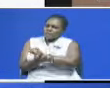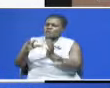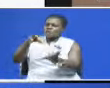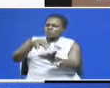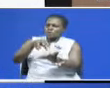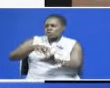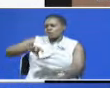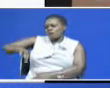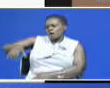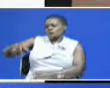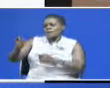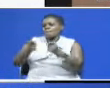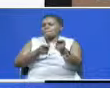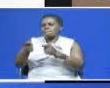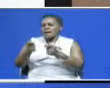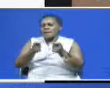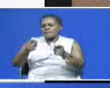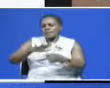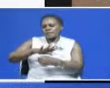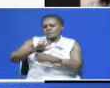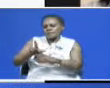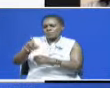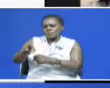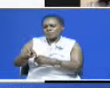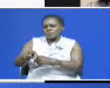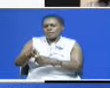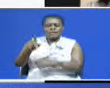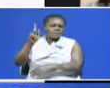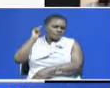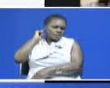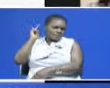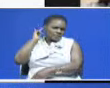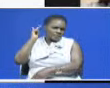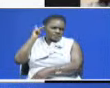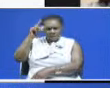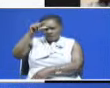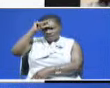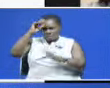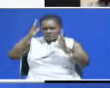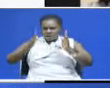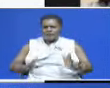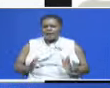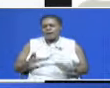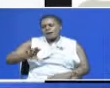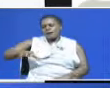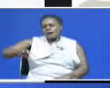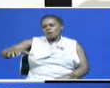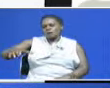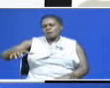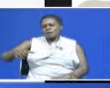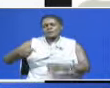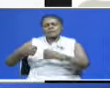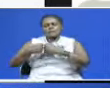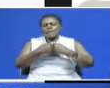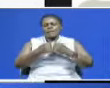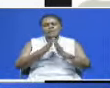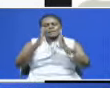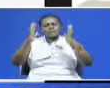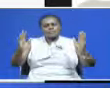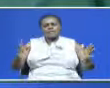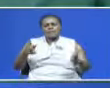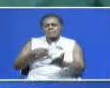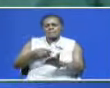of counties in managing COVID-19. According to Kisii Governor James Ongwae, counties face a huge challenge in paying